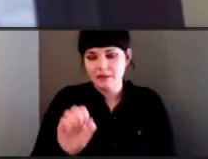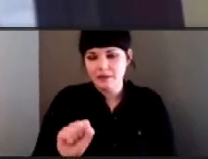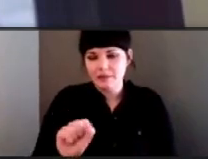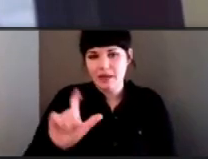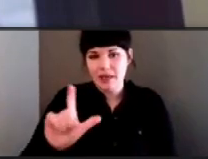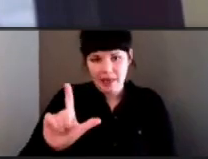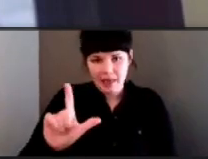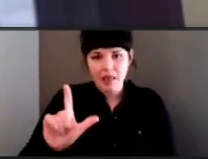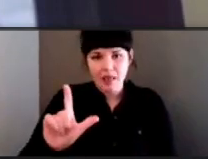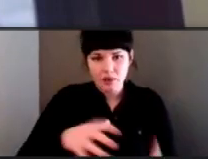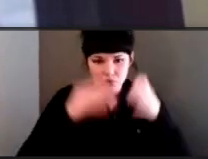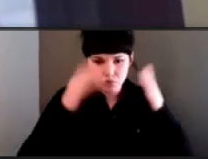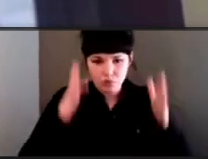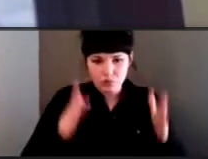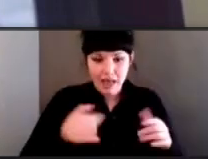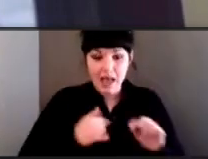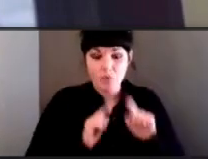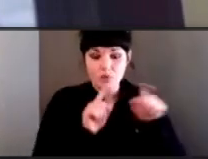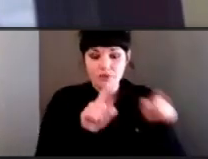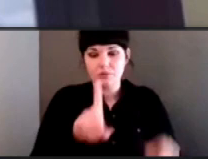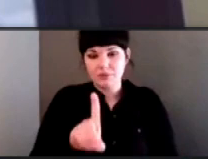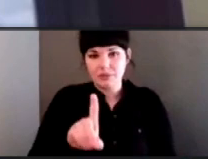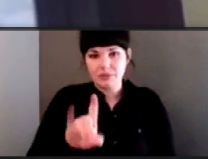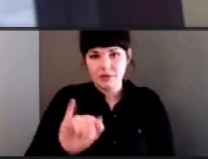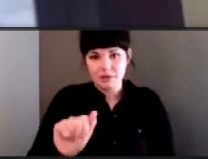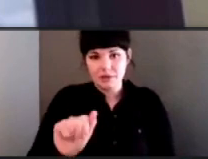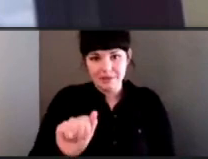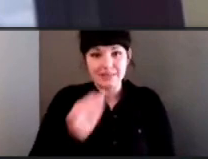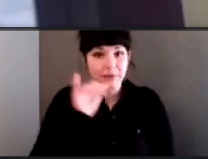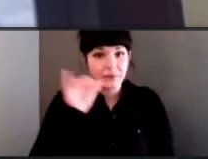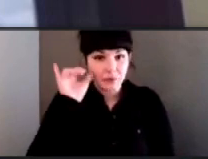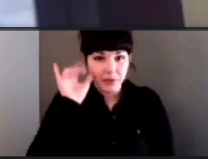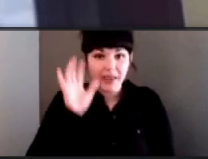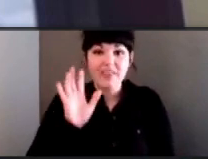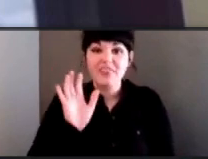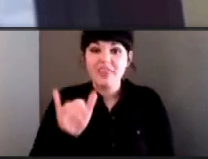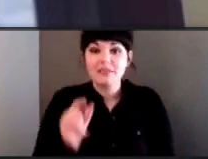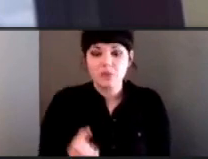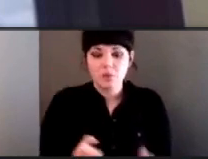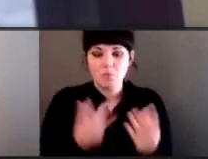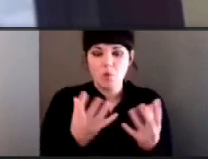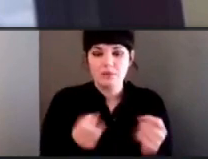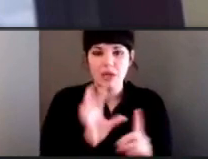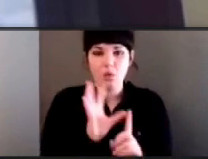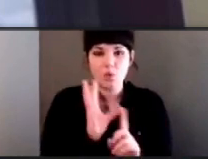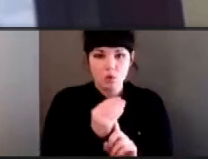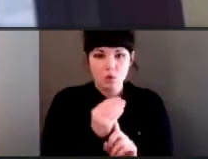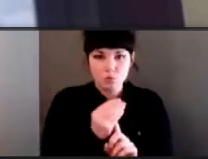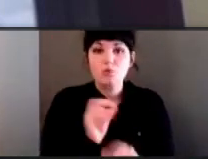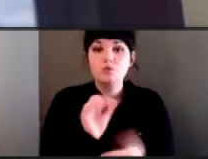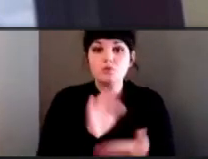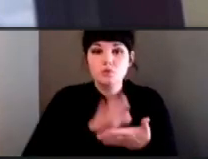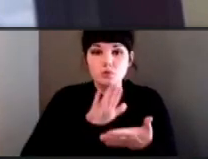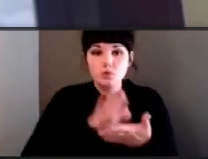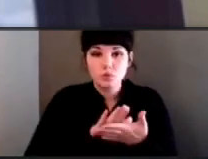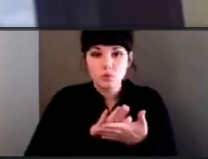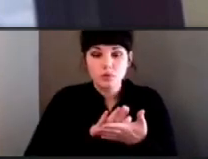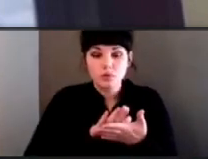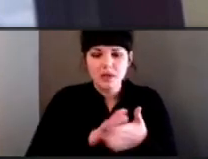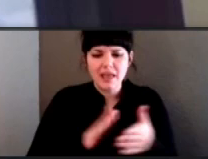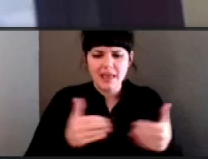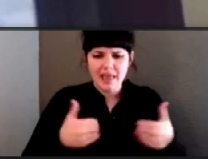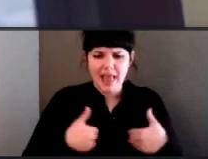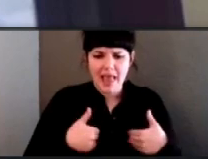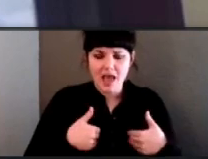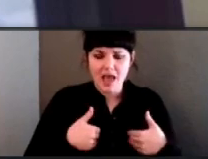is a multicultural school with students from, we have international students who don't speak